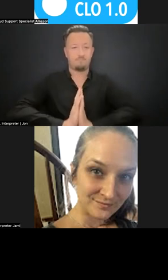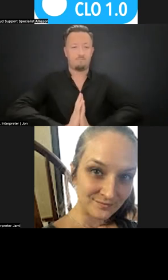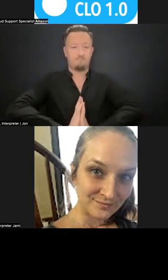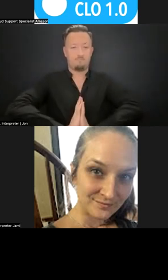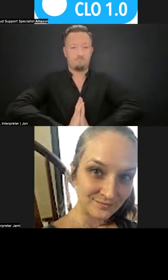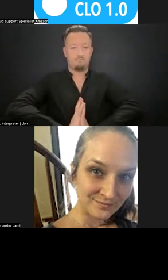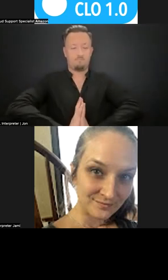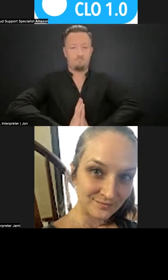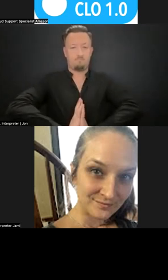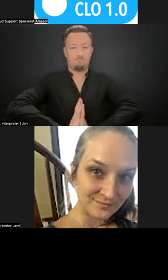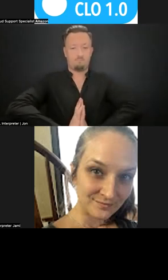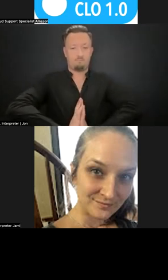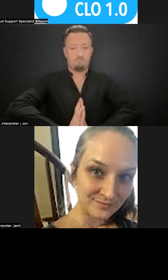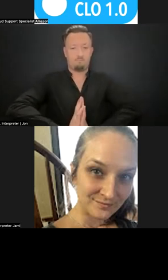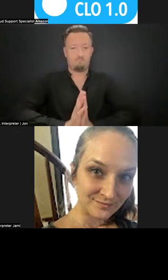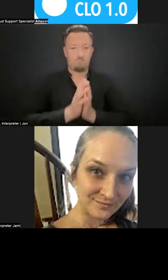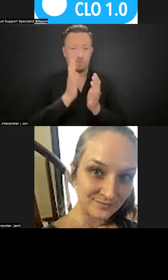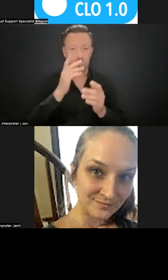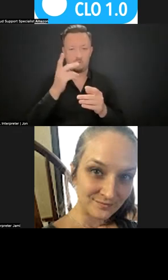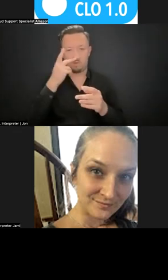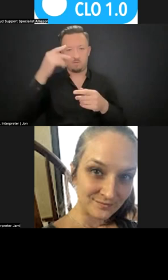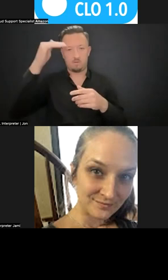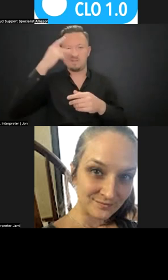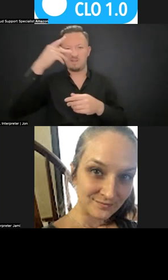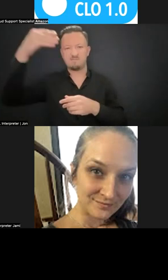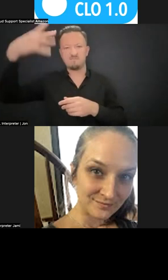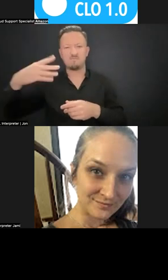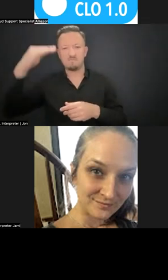So we'll tackle those in the next section.